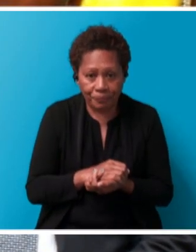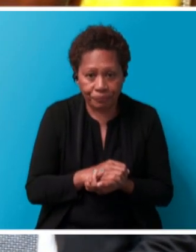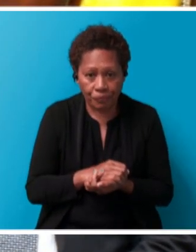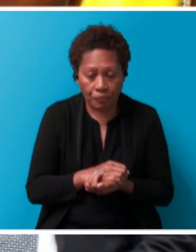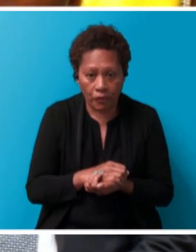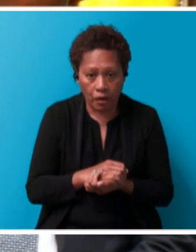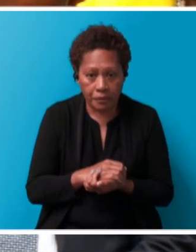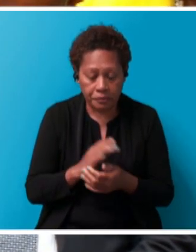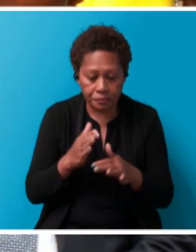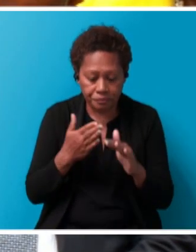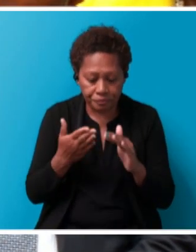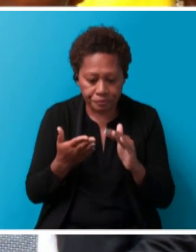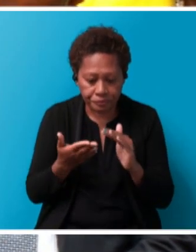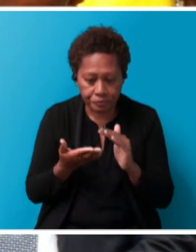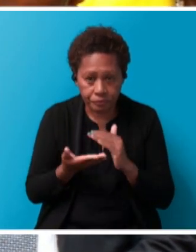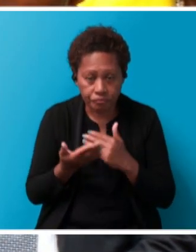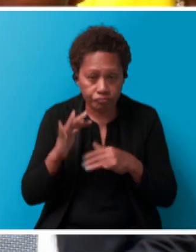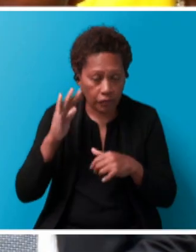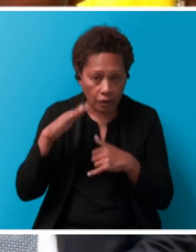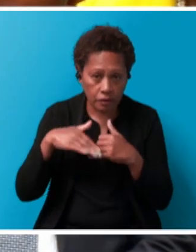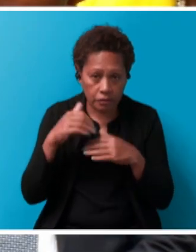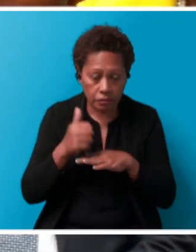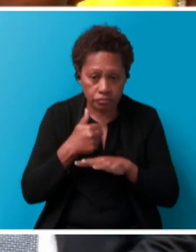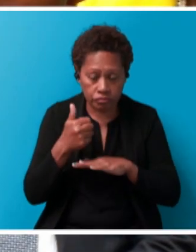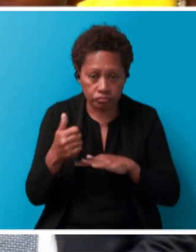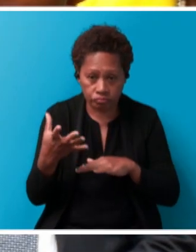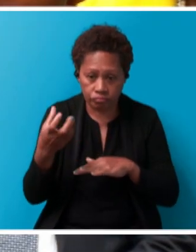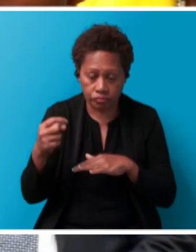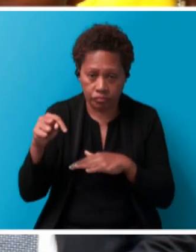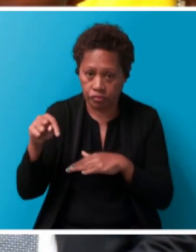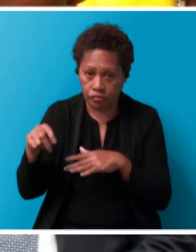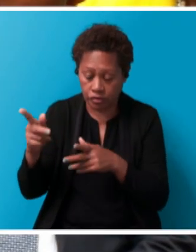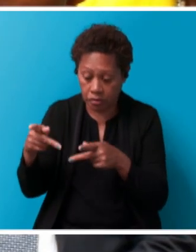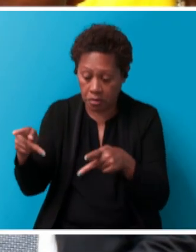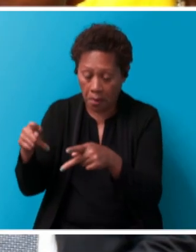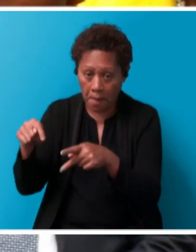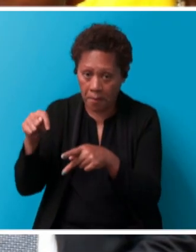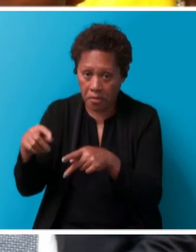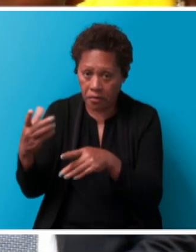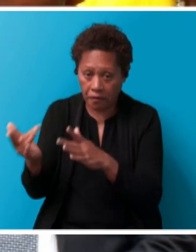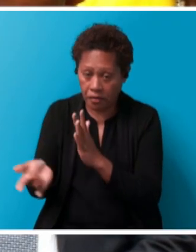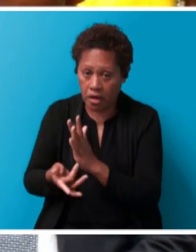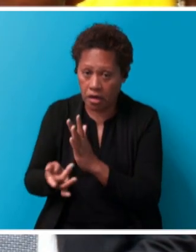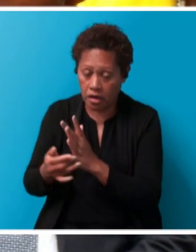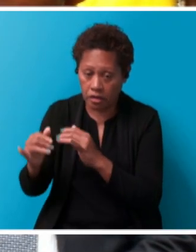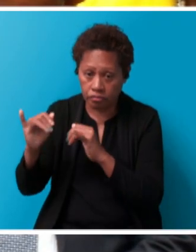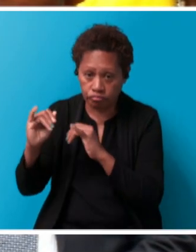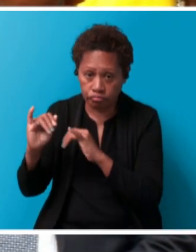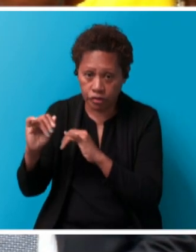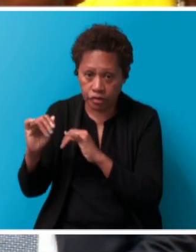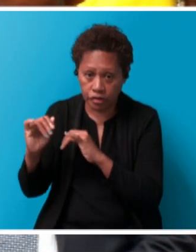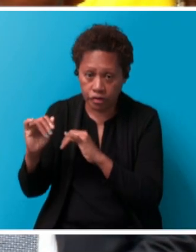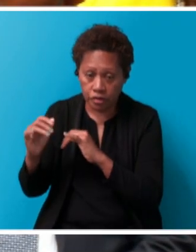Under the last government, the stations, however, developed technical issues due to the integration of the